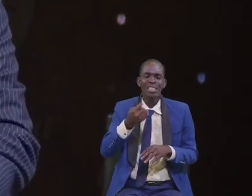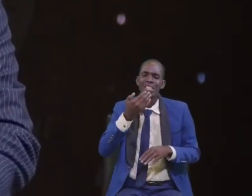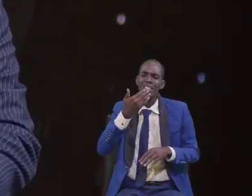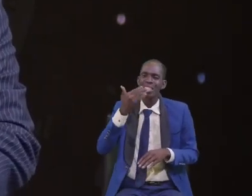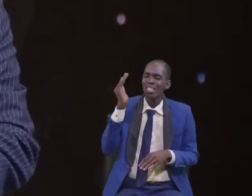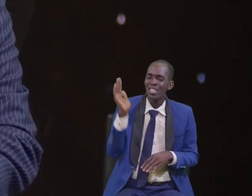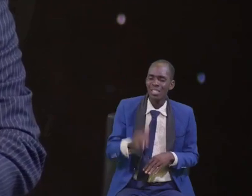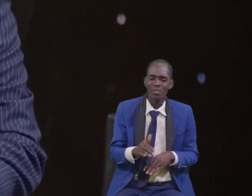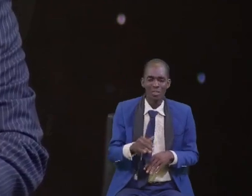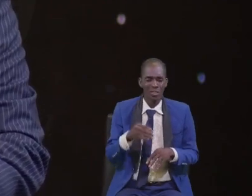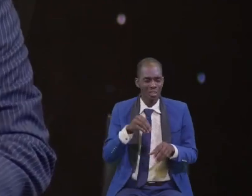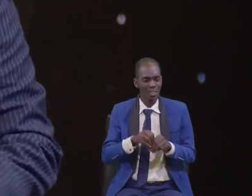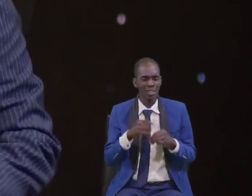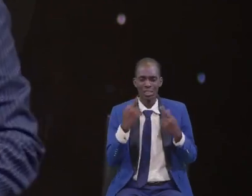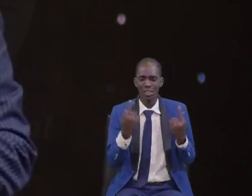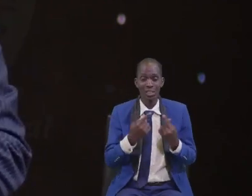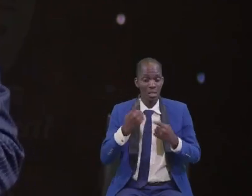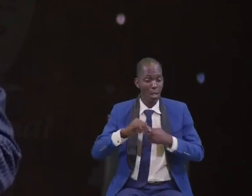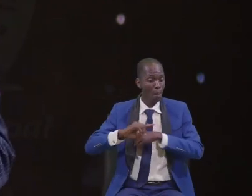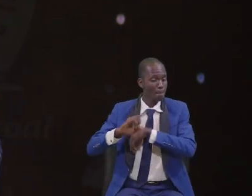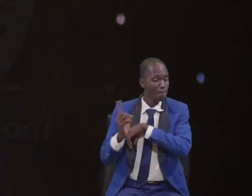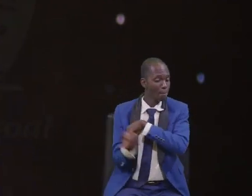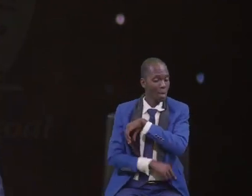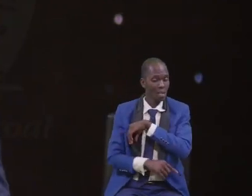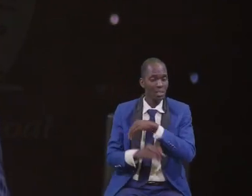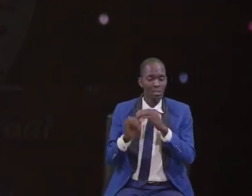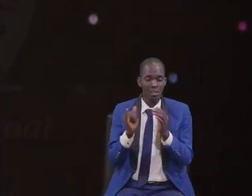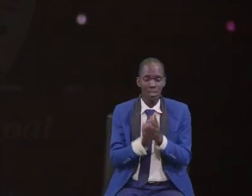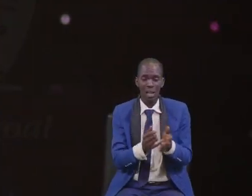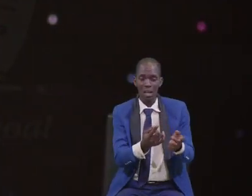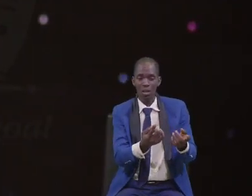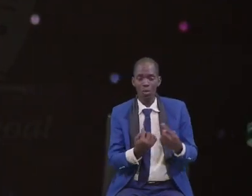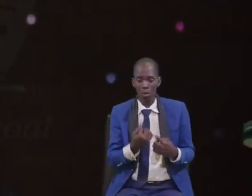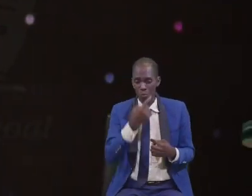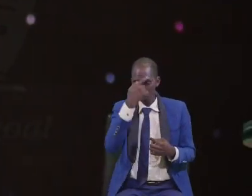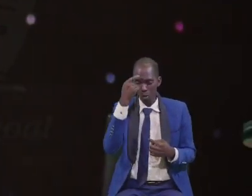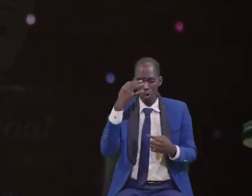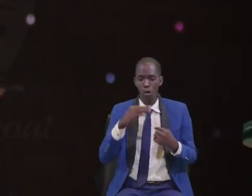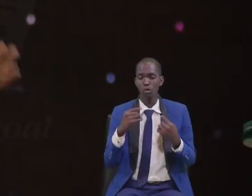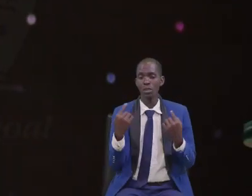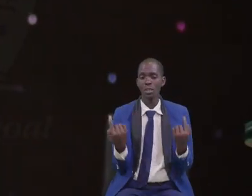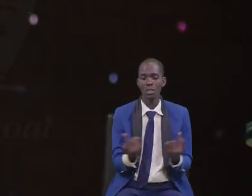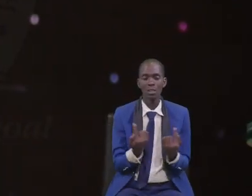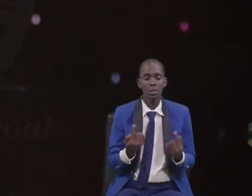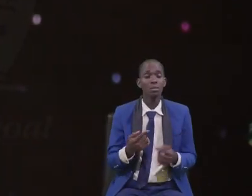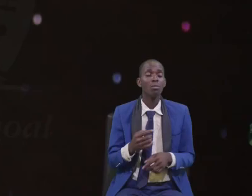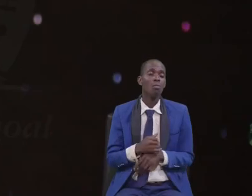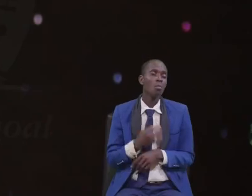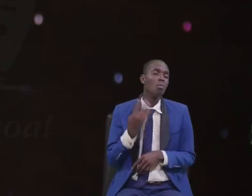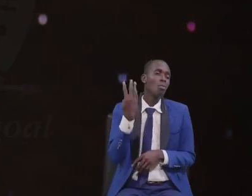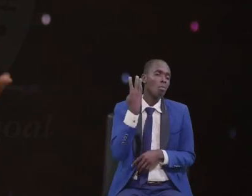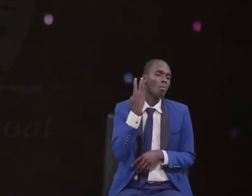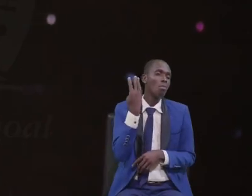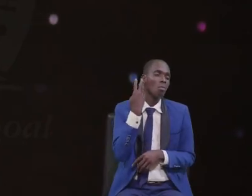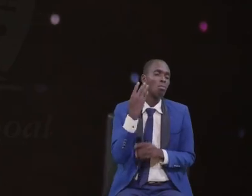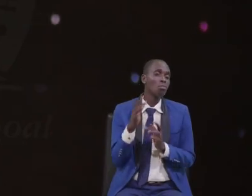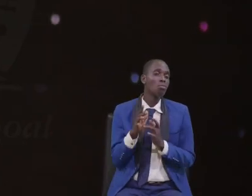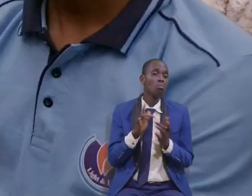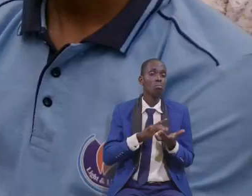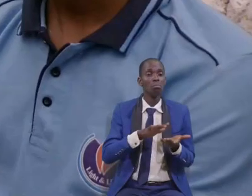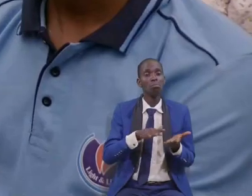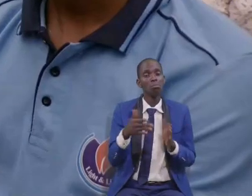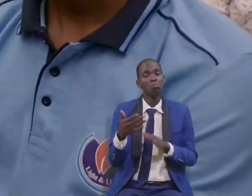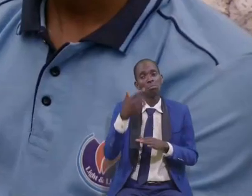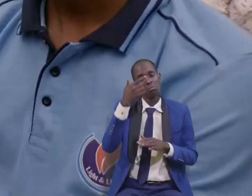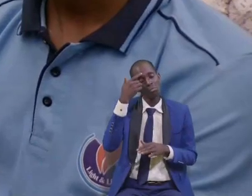the perdition, the punishment that comes as a result of sinning. And so they just hear that Jesus down the cross of